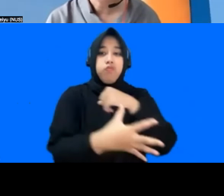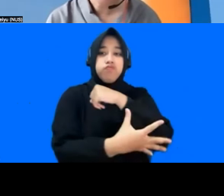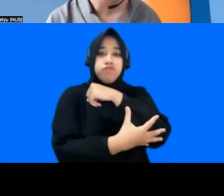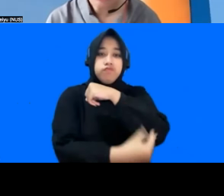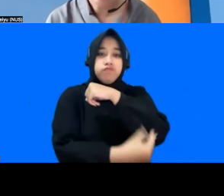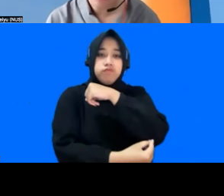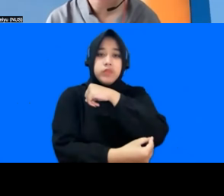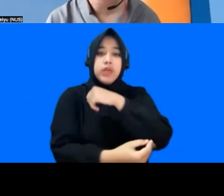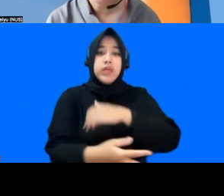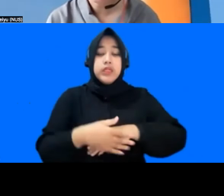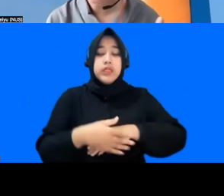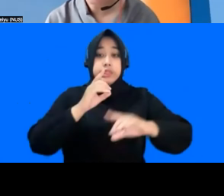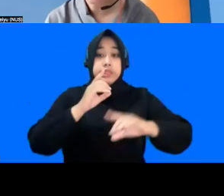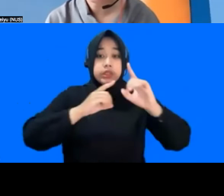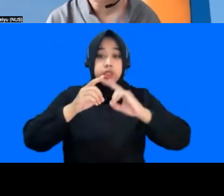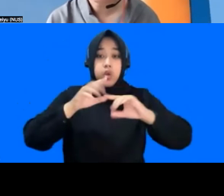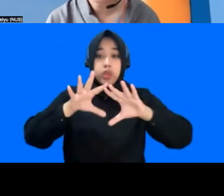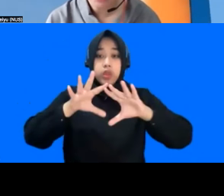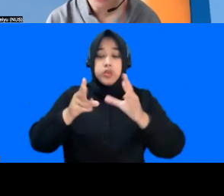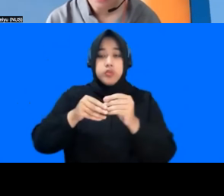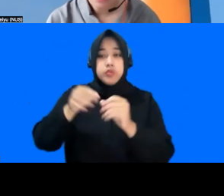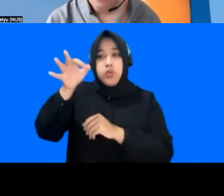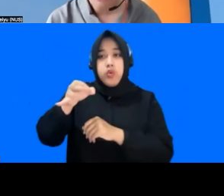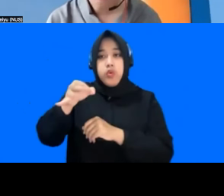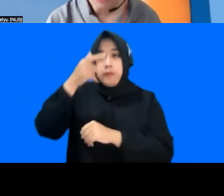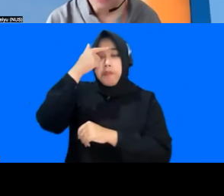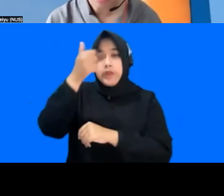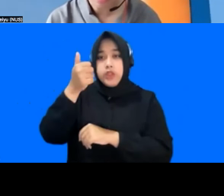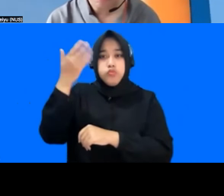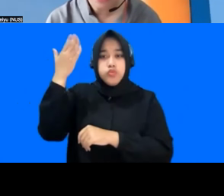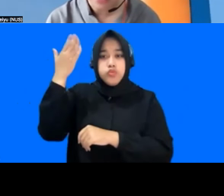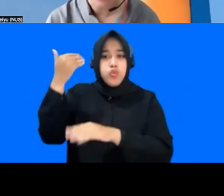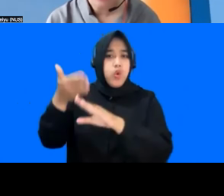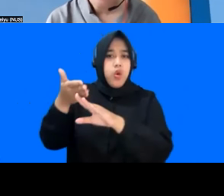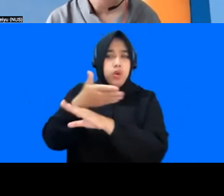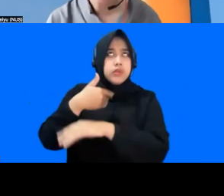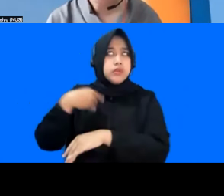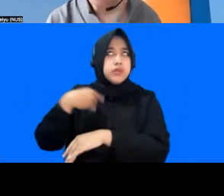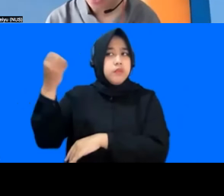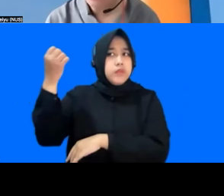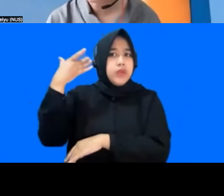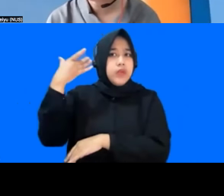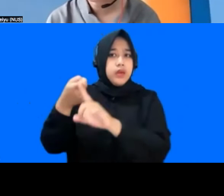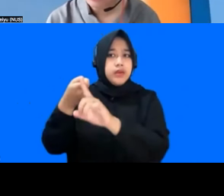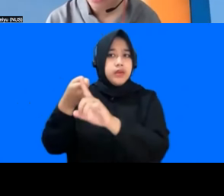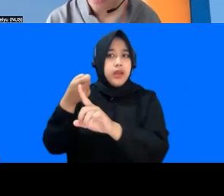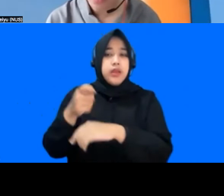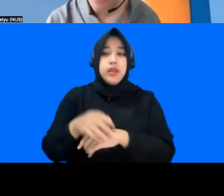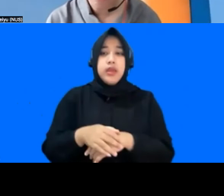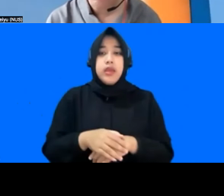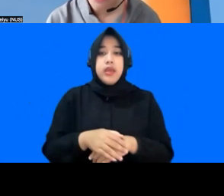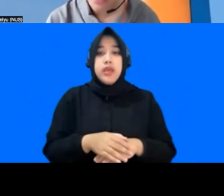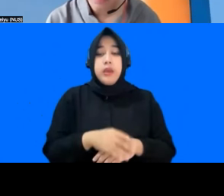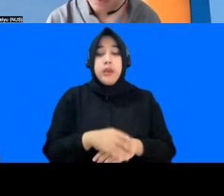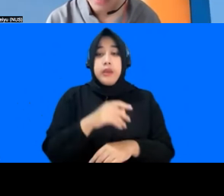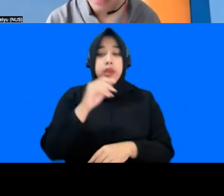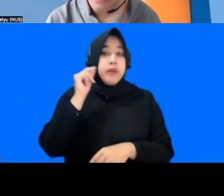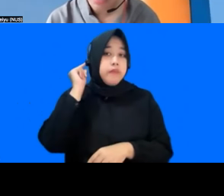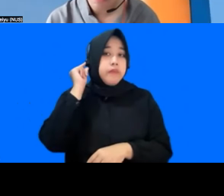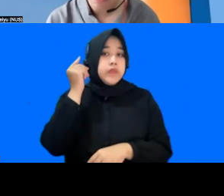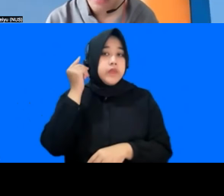I heard from a local NGO leader, Ms. On Biling. So Ms. On is the CEO of the Penang